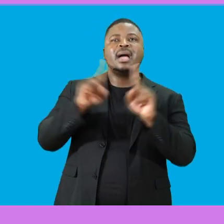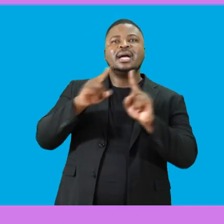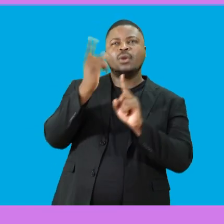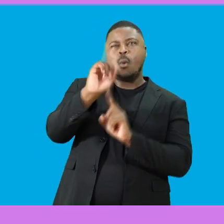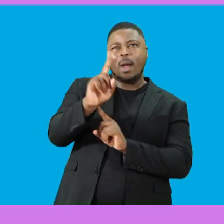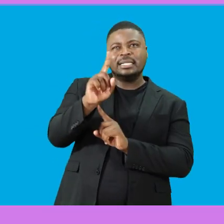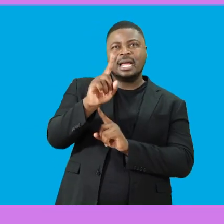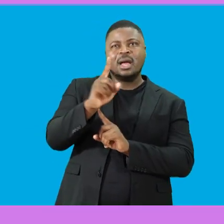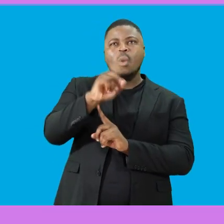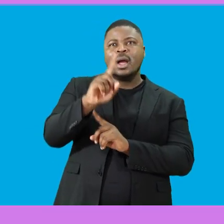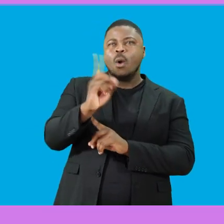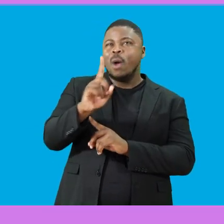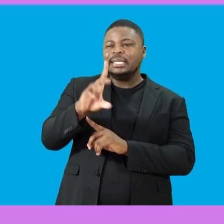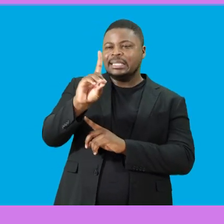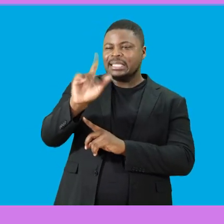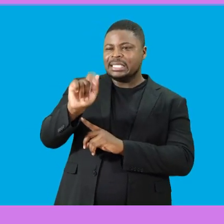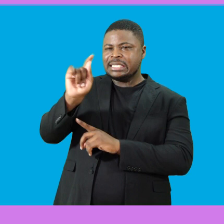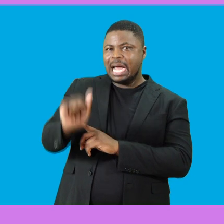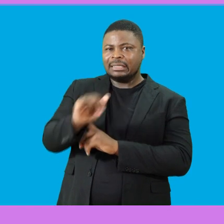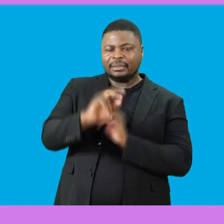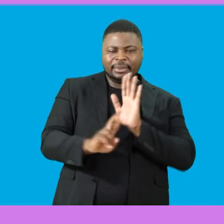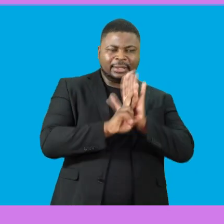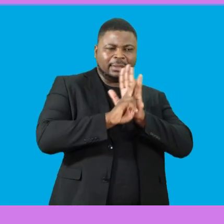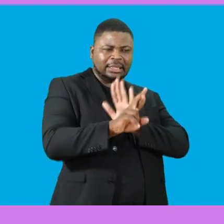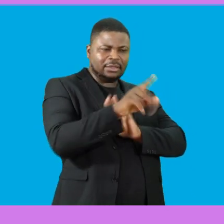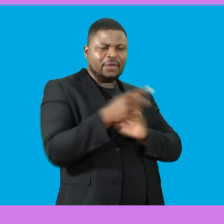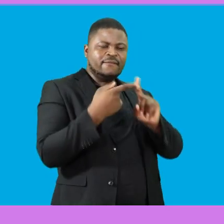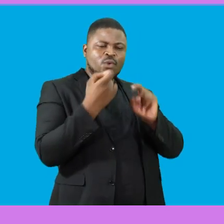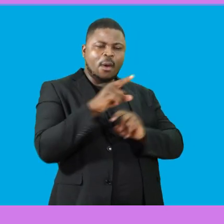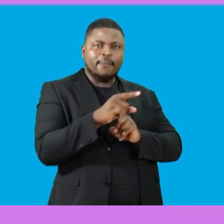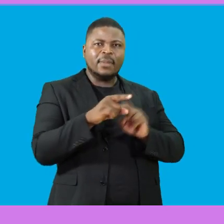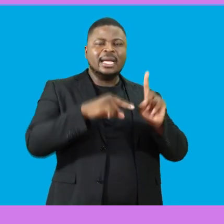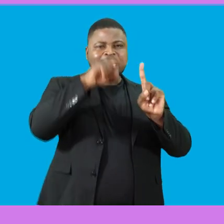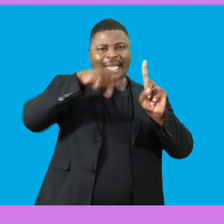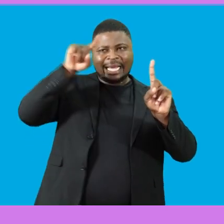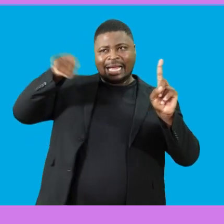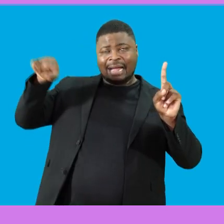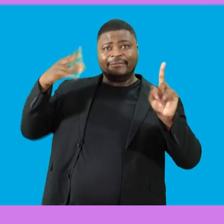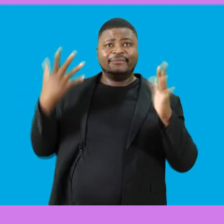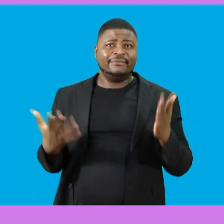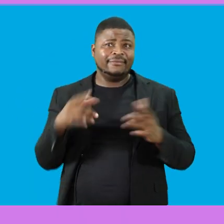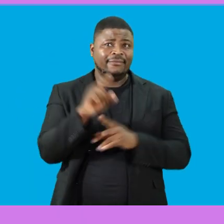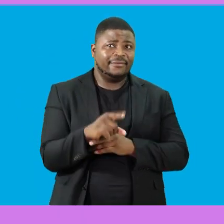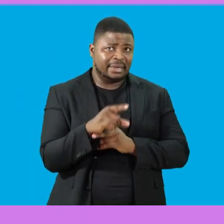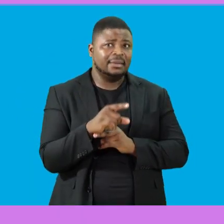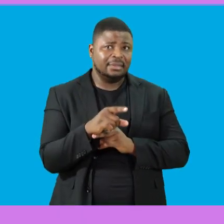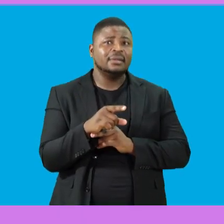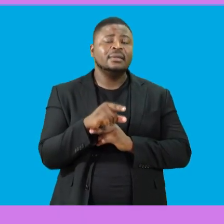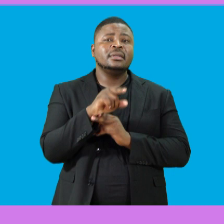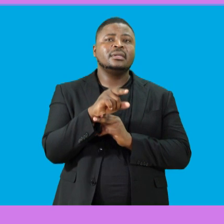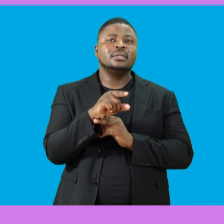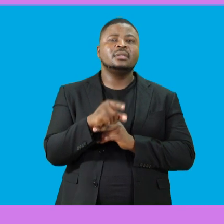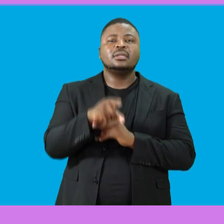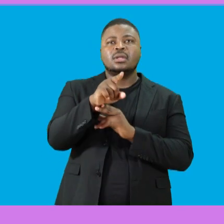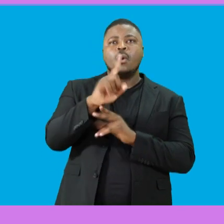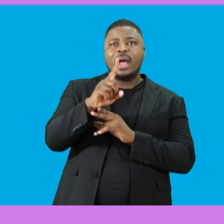is represented? What type of data, is represented by this graph? What type of data is represented by a